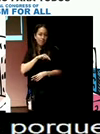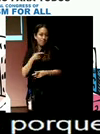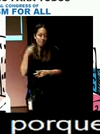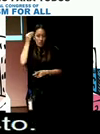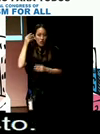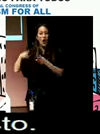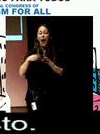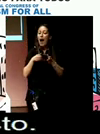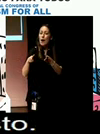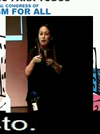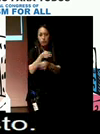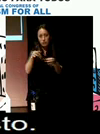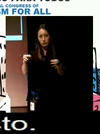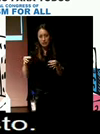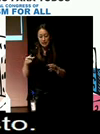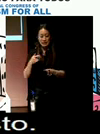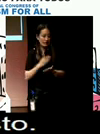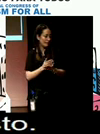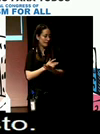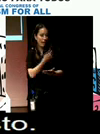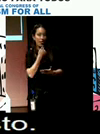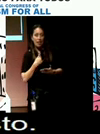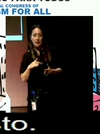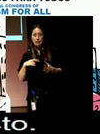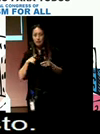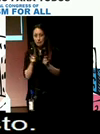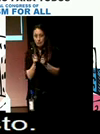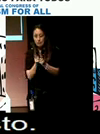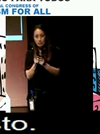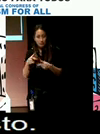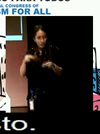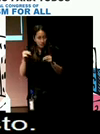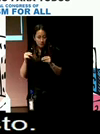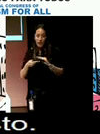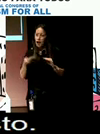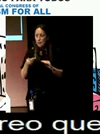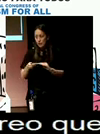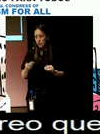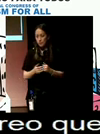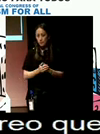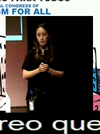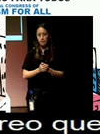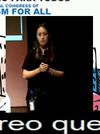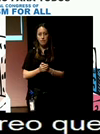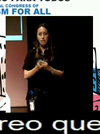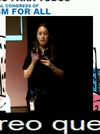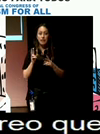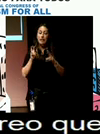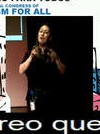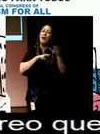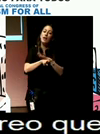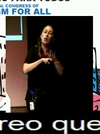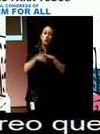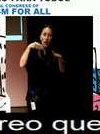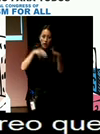I think it means a lot. So they tell me that I have to finish. I'm going to finish quickly. I'm